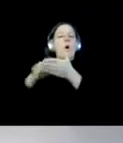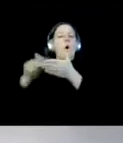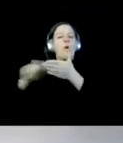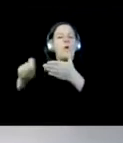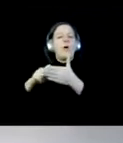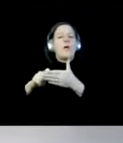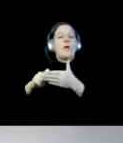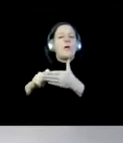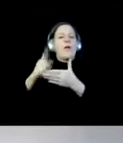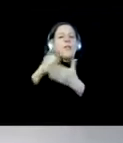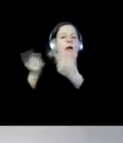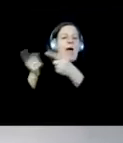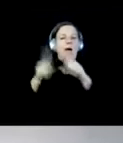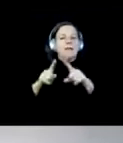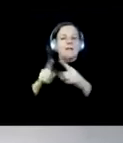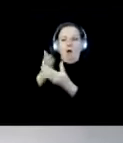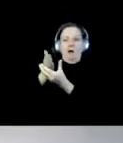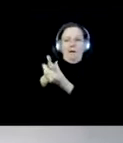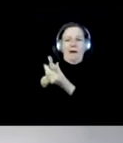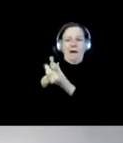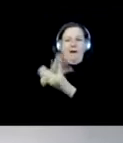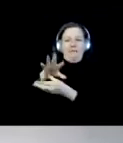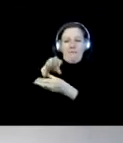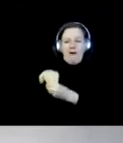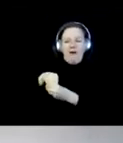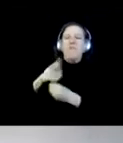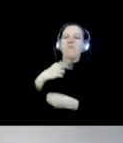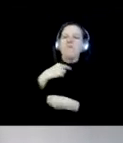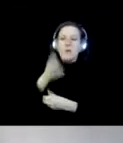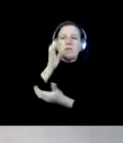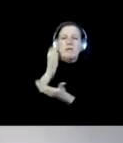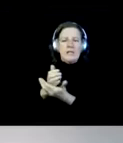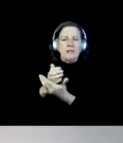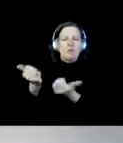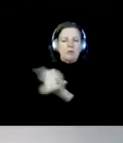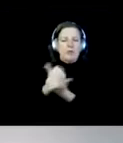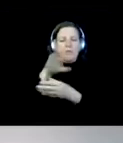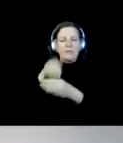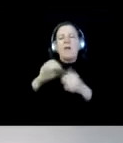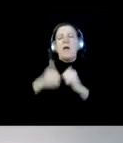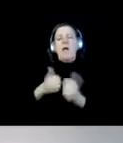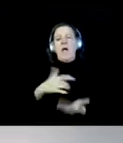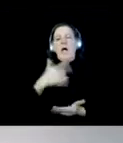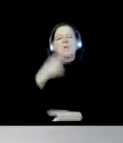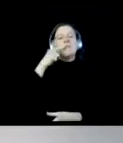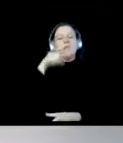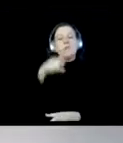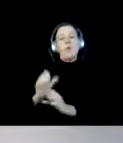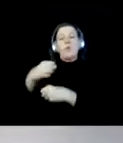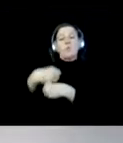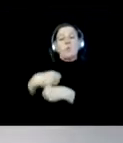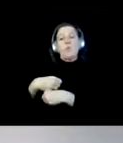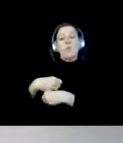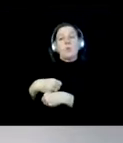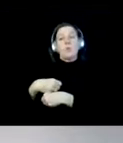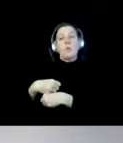of images, voices, etc. Like, how does it work for you to kind of replicate this experience, but also create a different experience